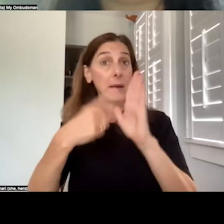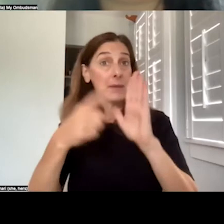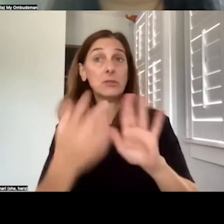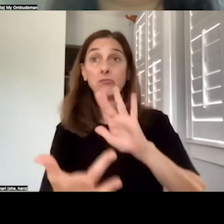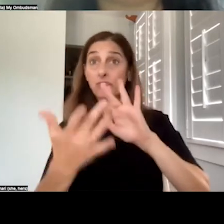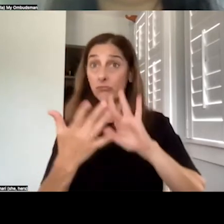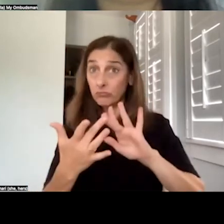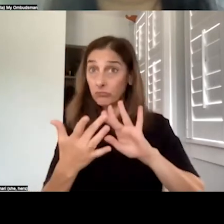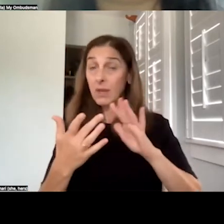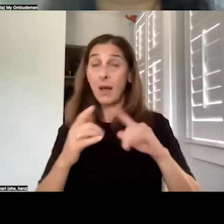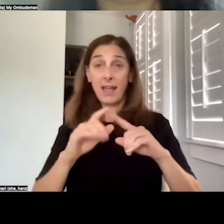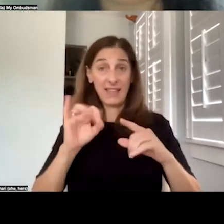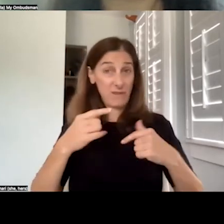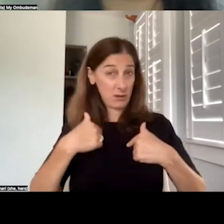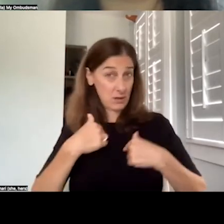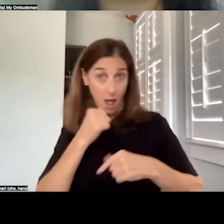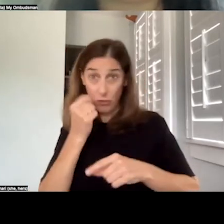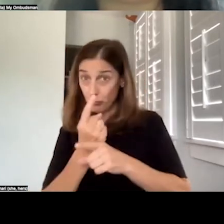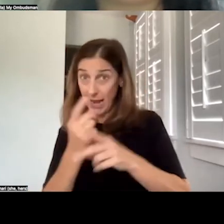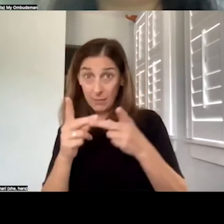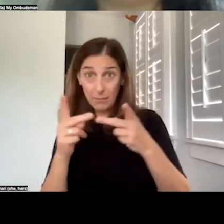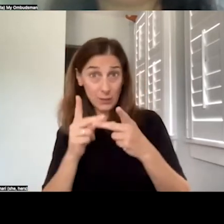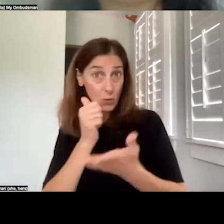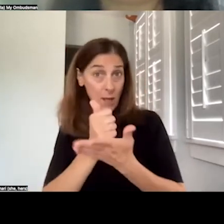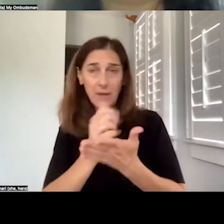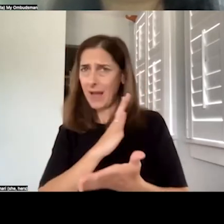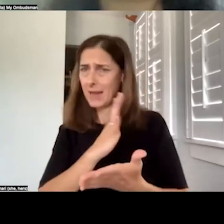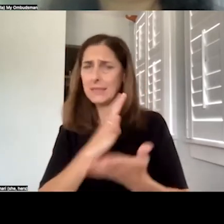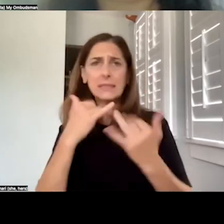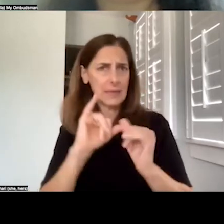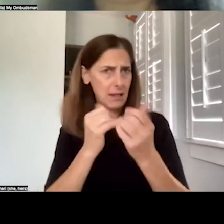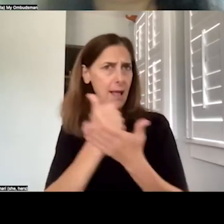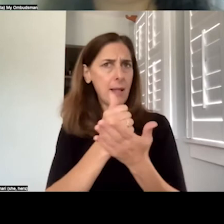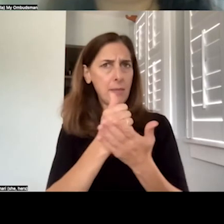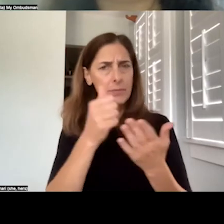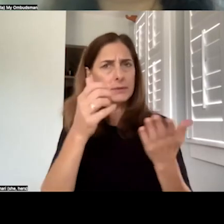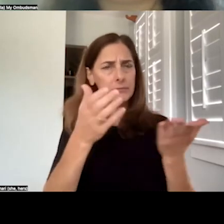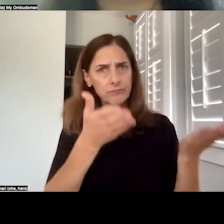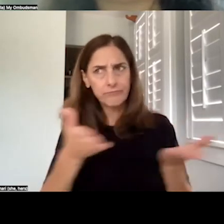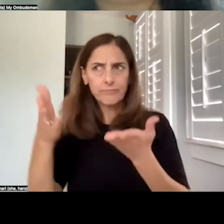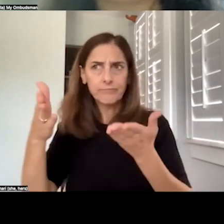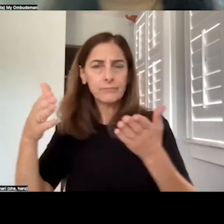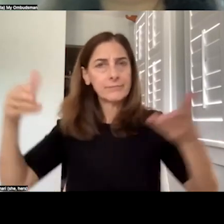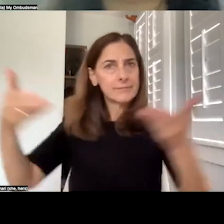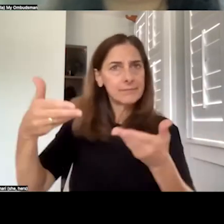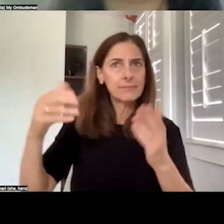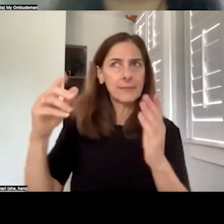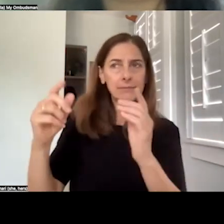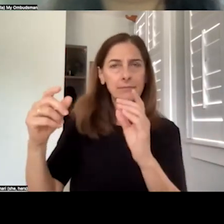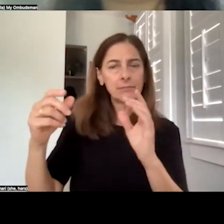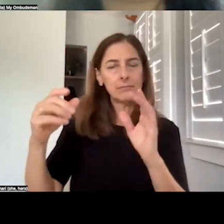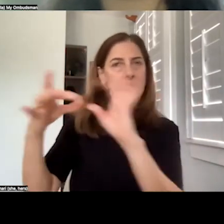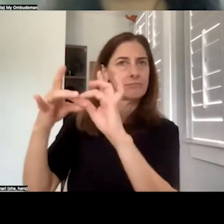refer you to the people who can. No wrong door here. But if it is a situation that you need help with,